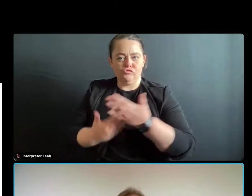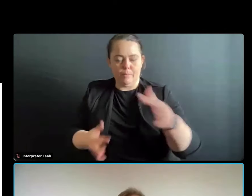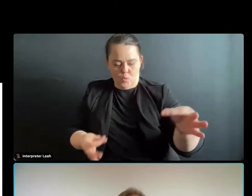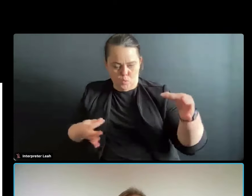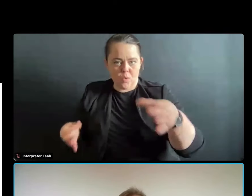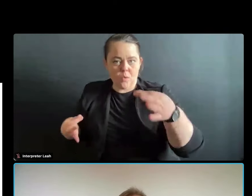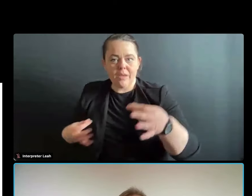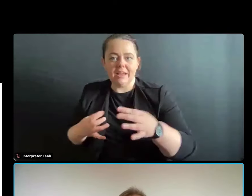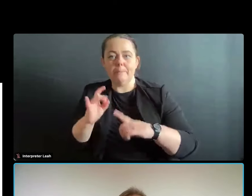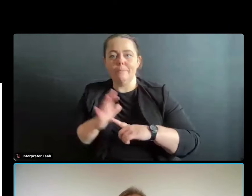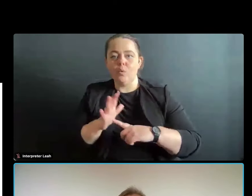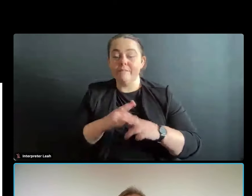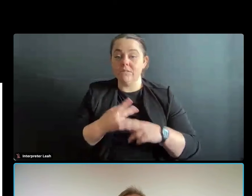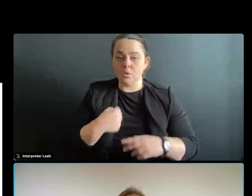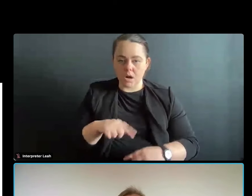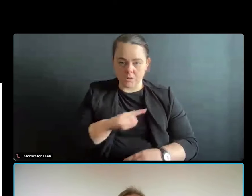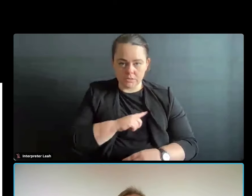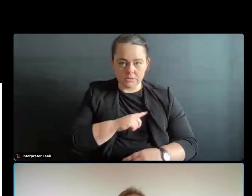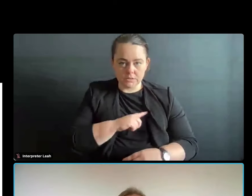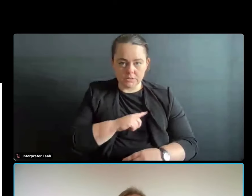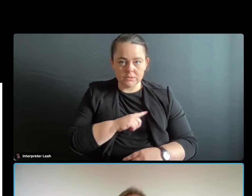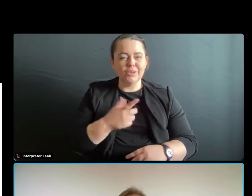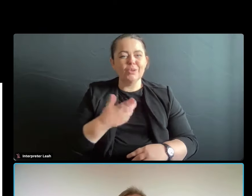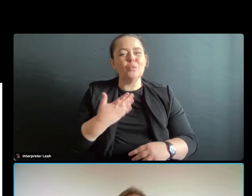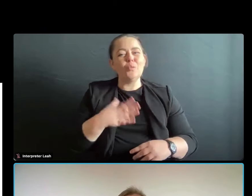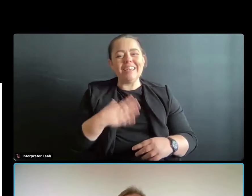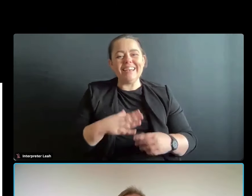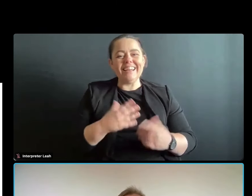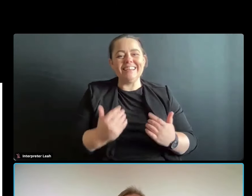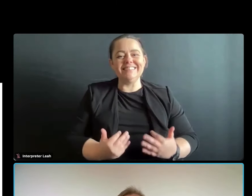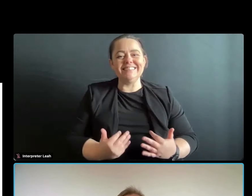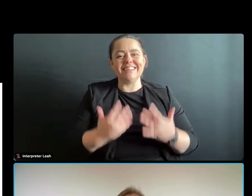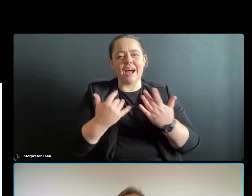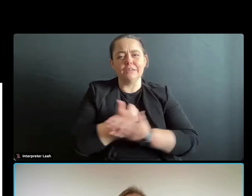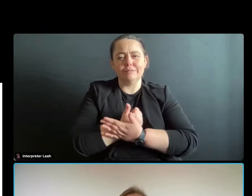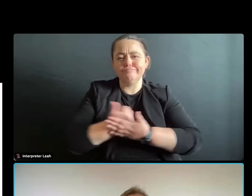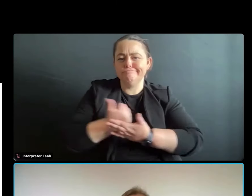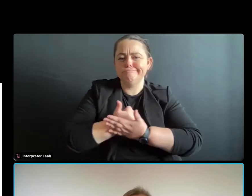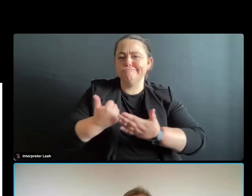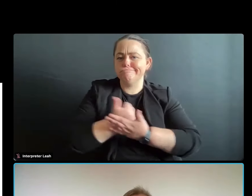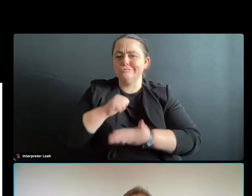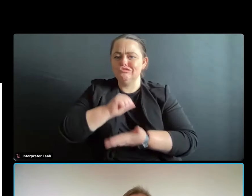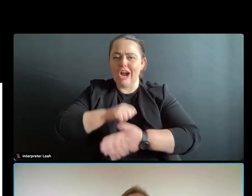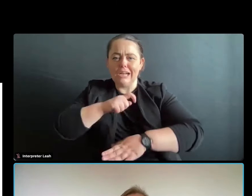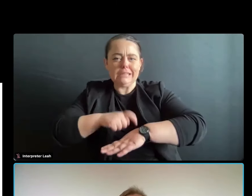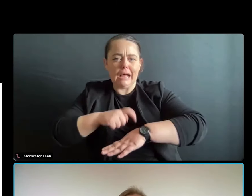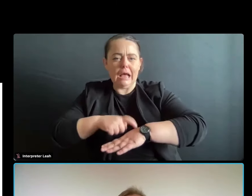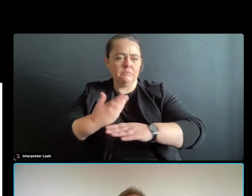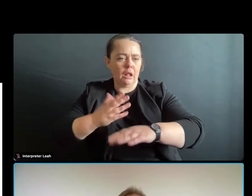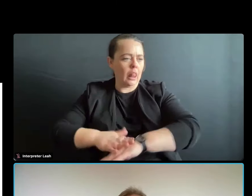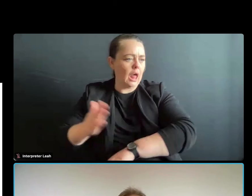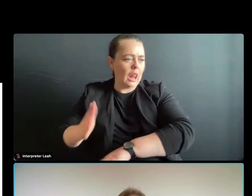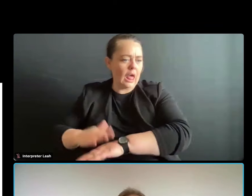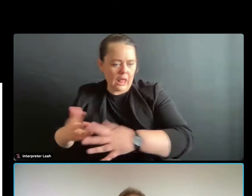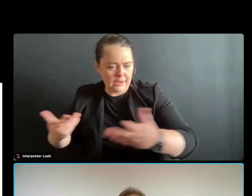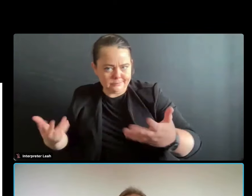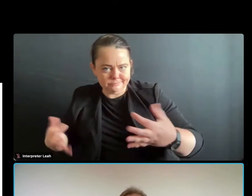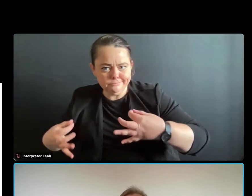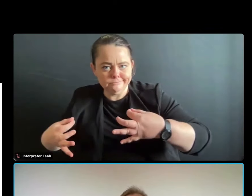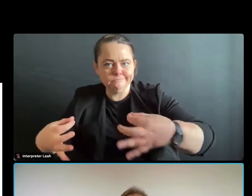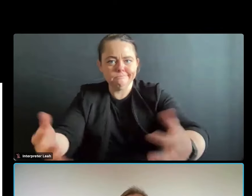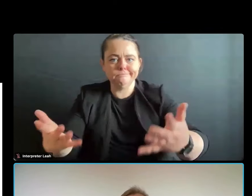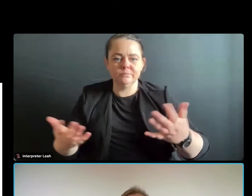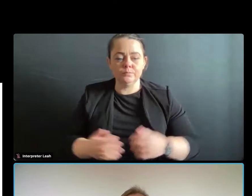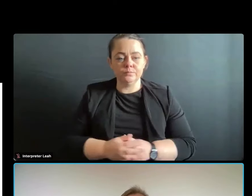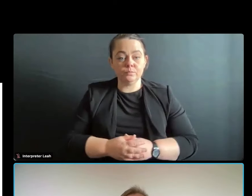because regular and timely data is important in supporting the analytics that we undertake. We